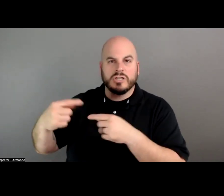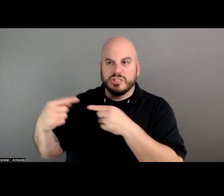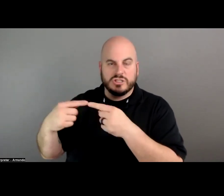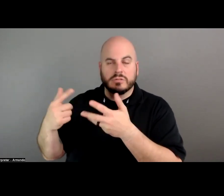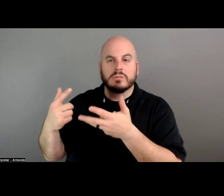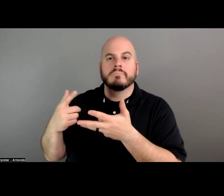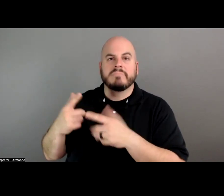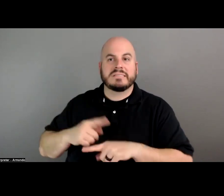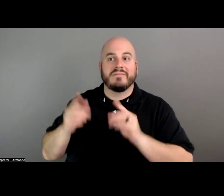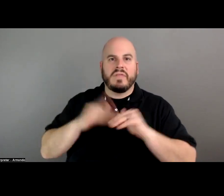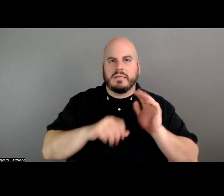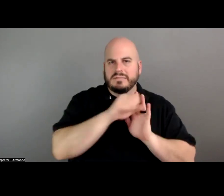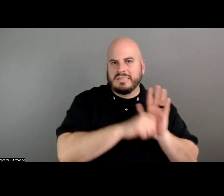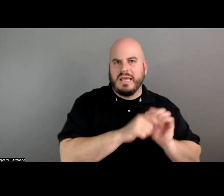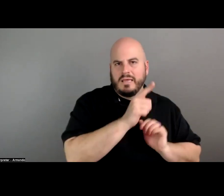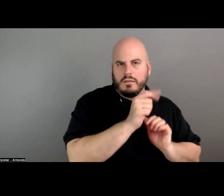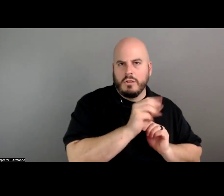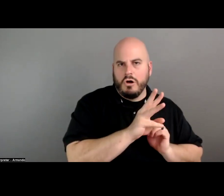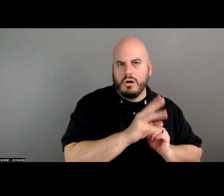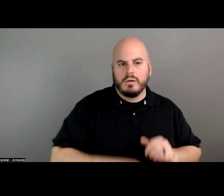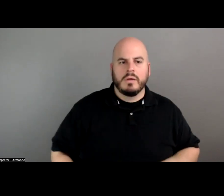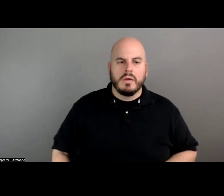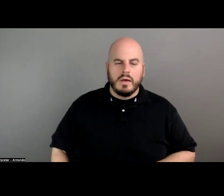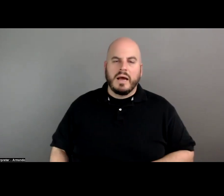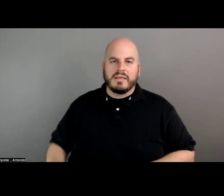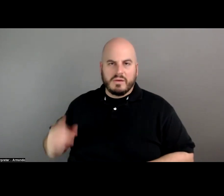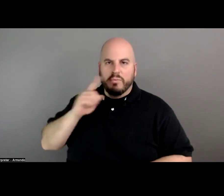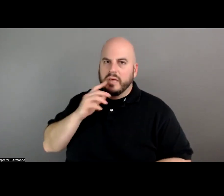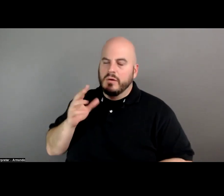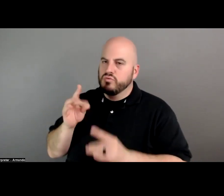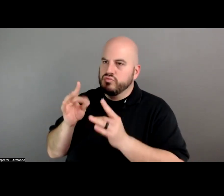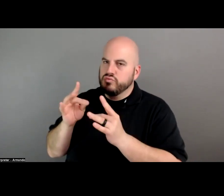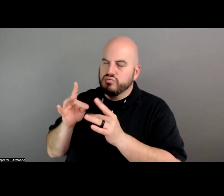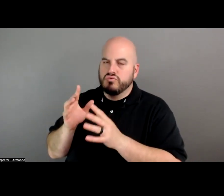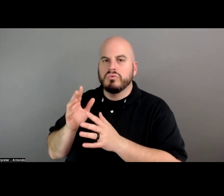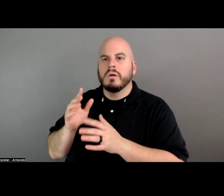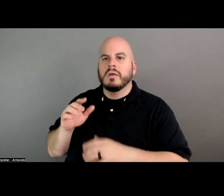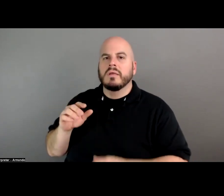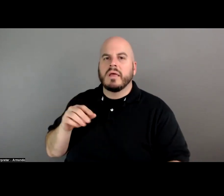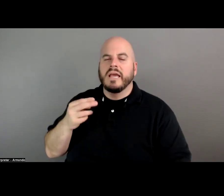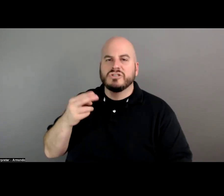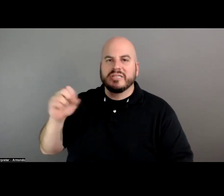it. And I think this is going to be a hotbed of litigation, the HHS 504 reg. So I'd